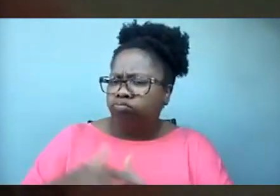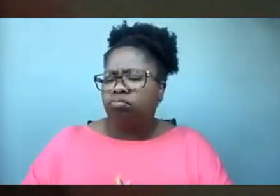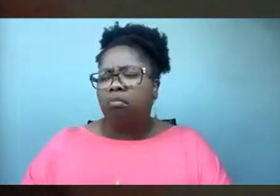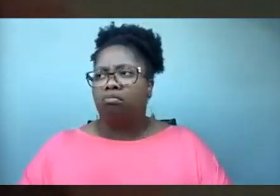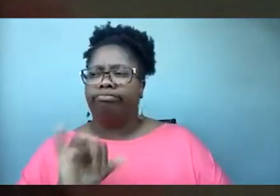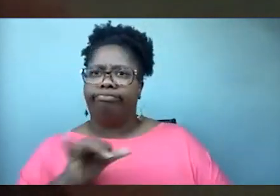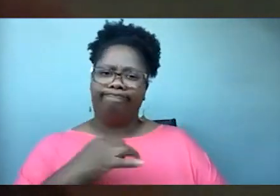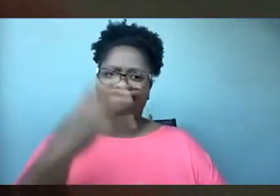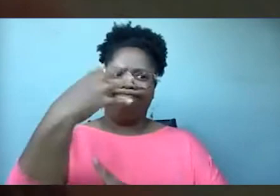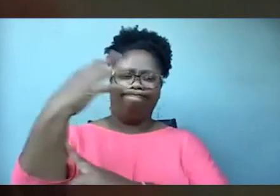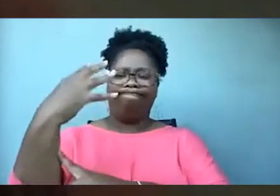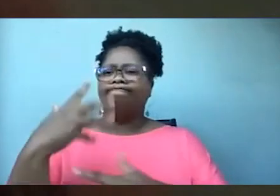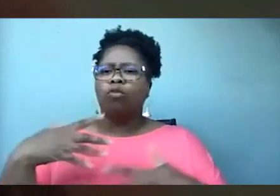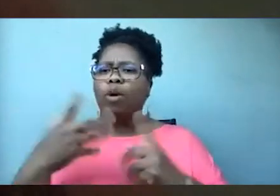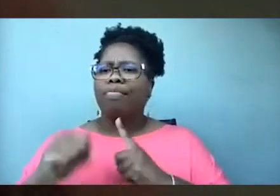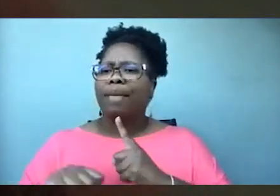their families.